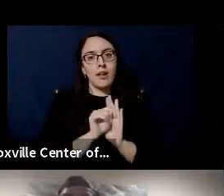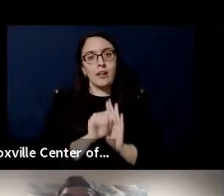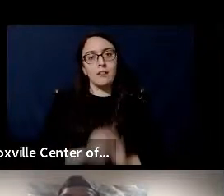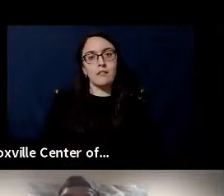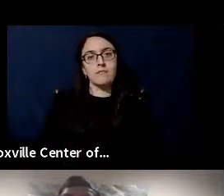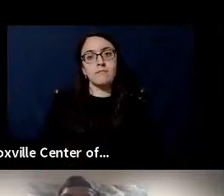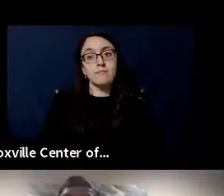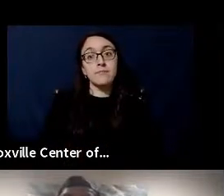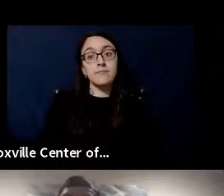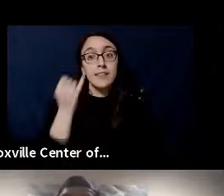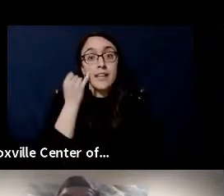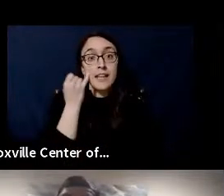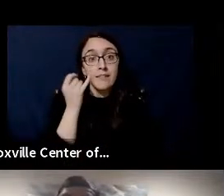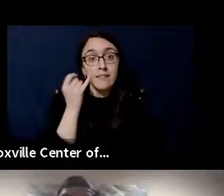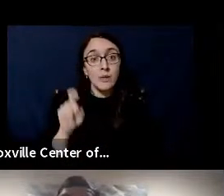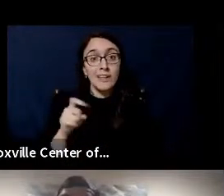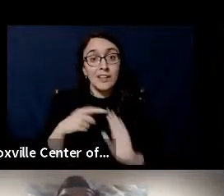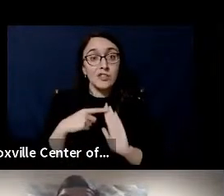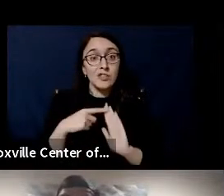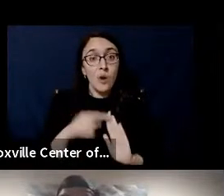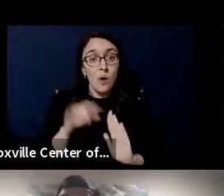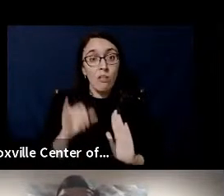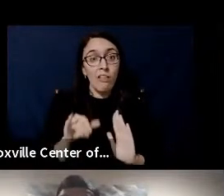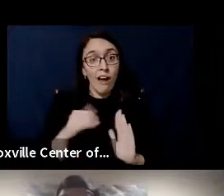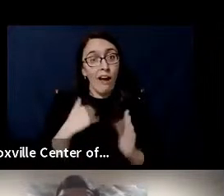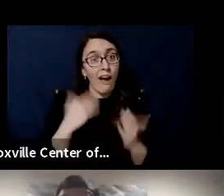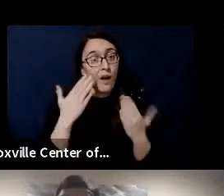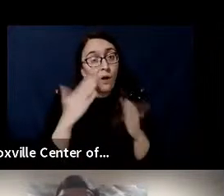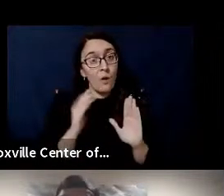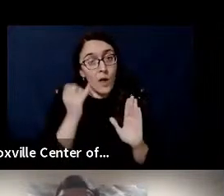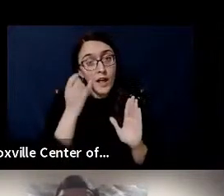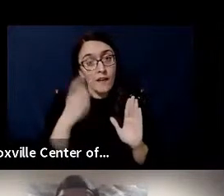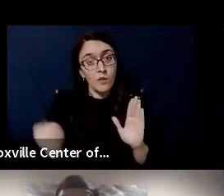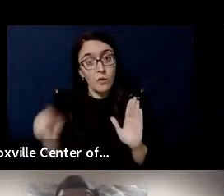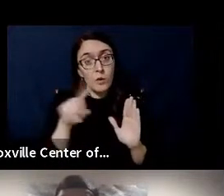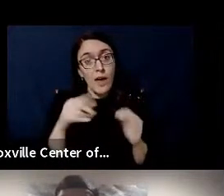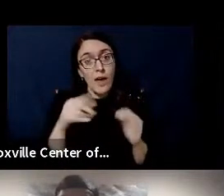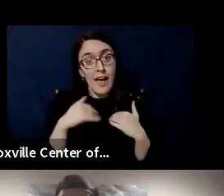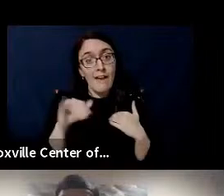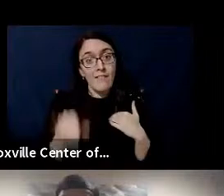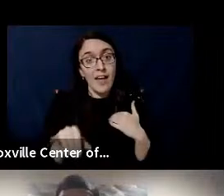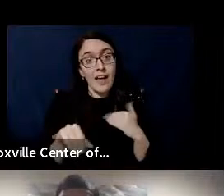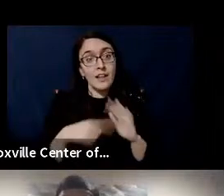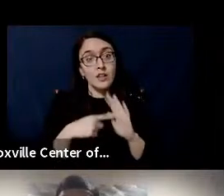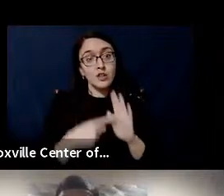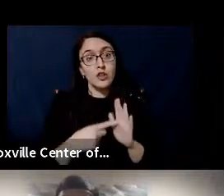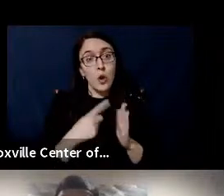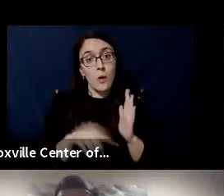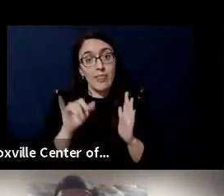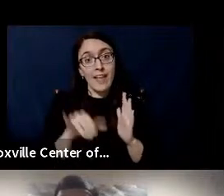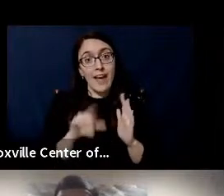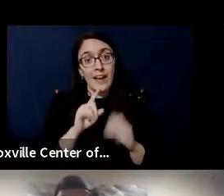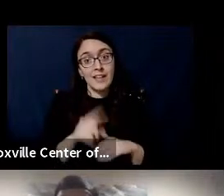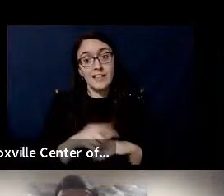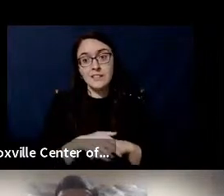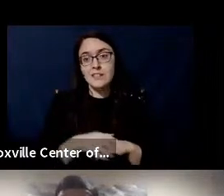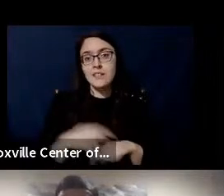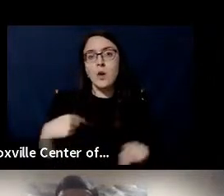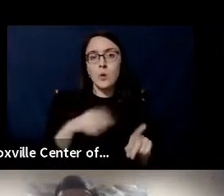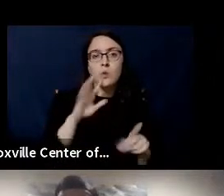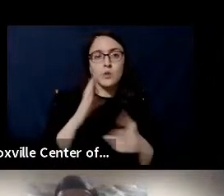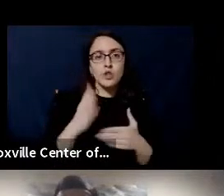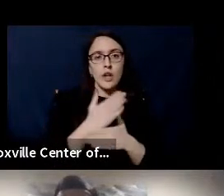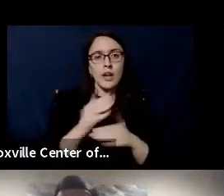And if you need to show that, I don't know if you all have that, Danielle, with the red lines to show what that is. We're going to share